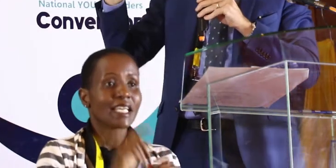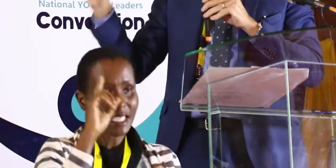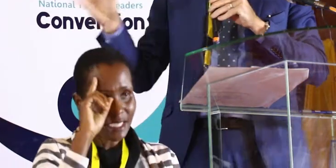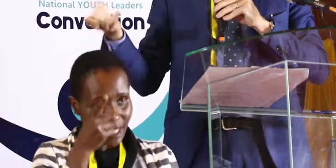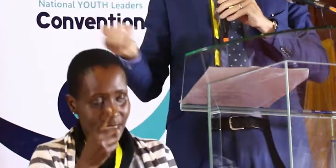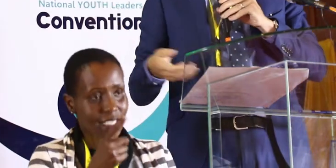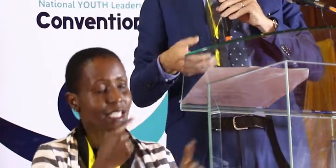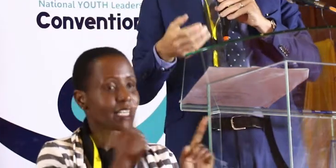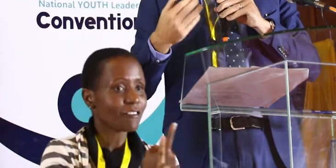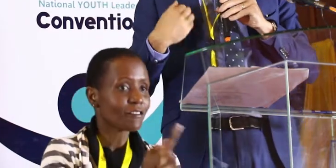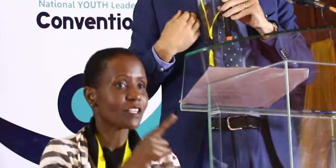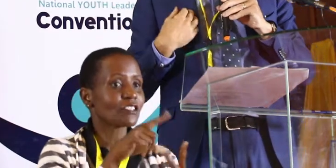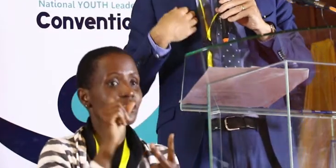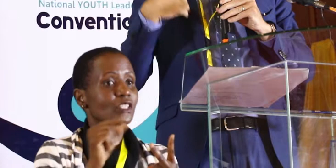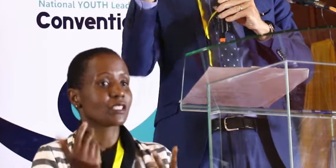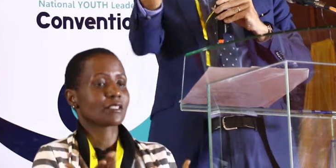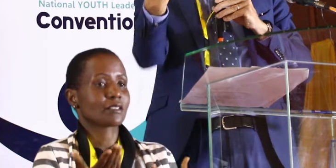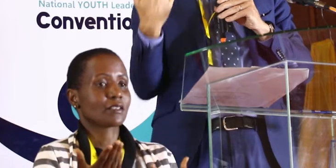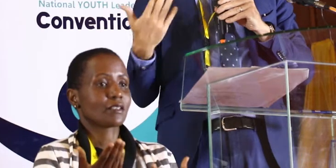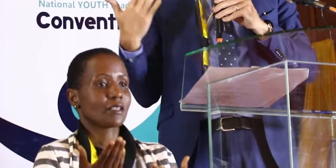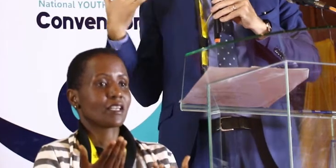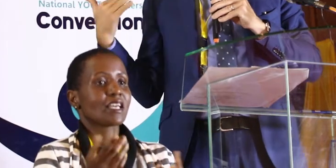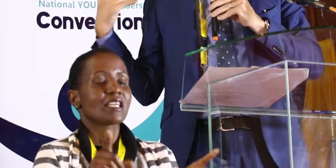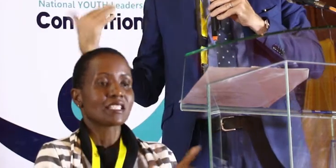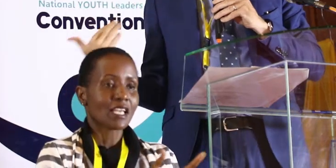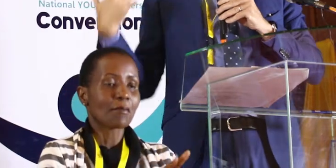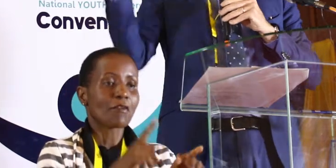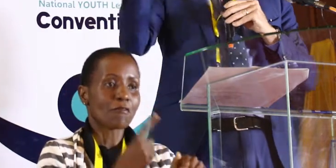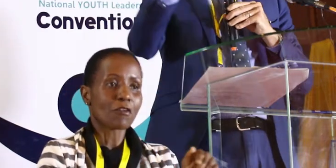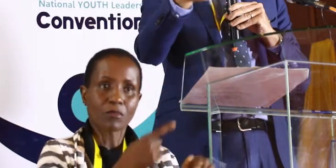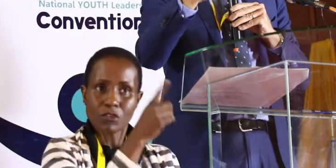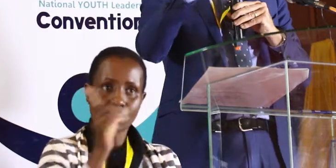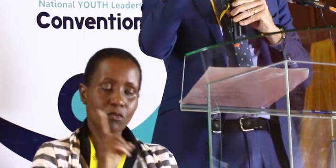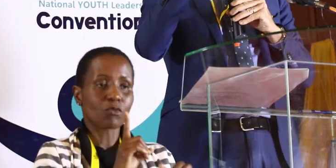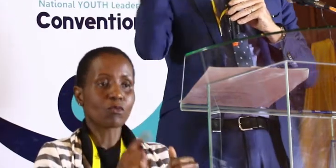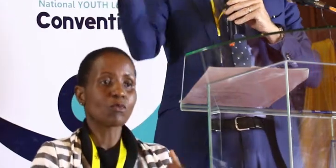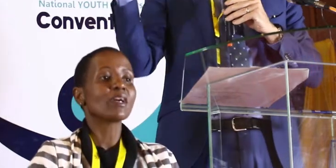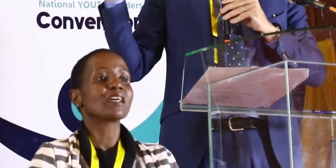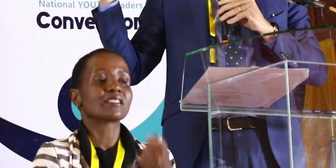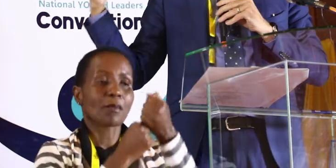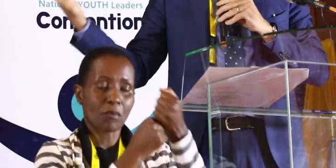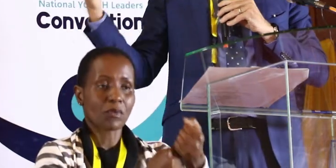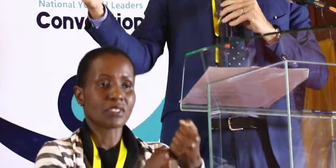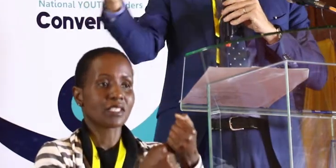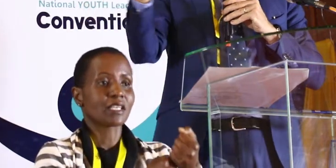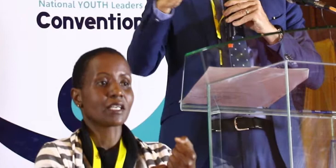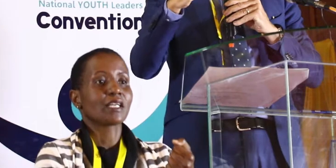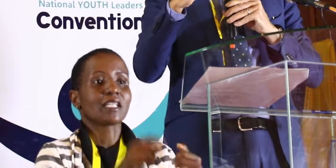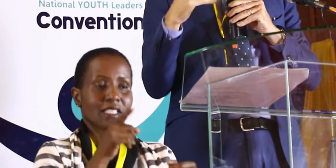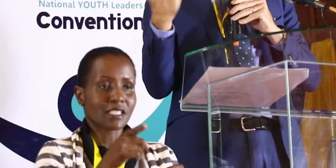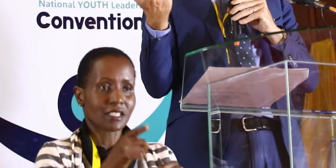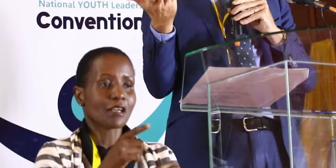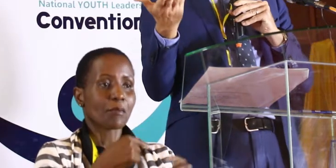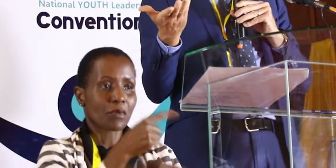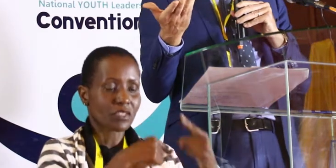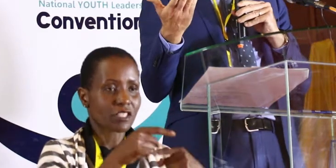choices that Kenya has made. And from a UN point of view, we are supporting not least the devolution process that